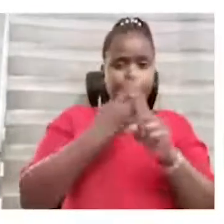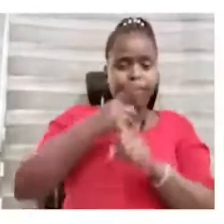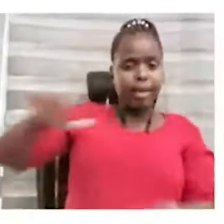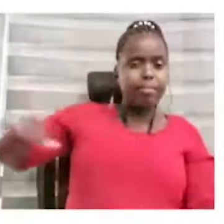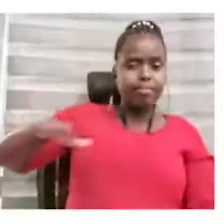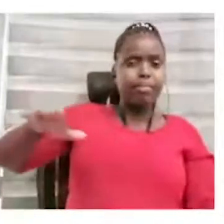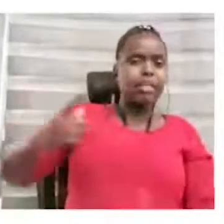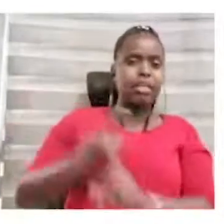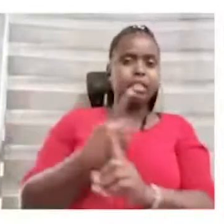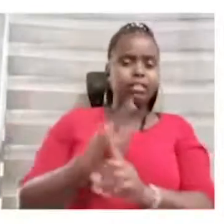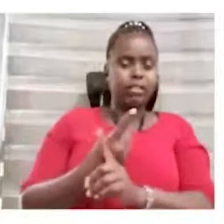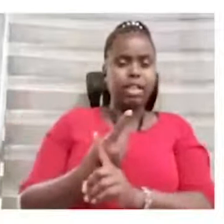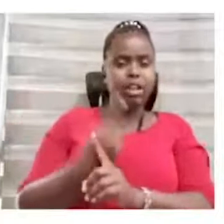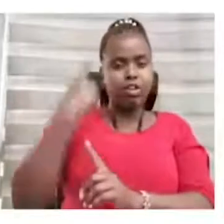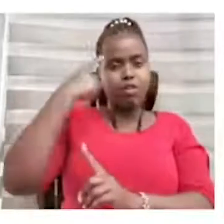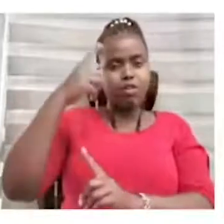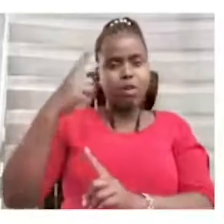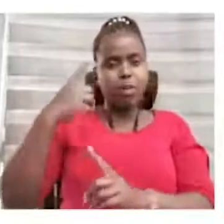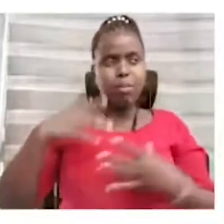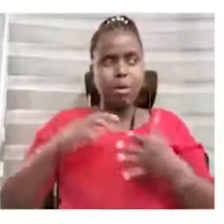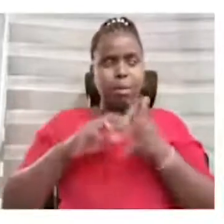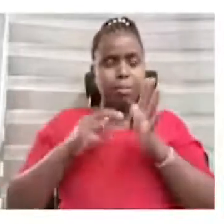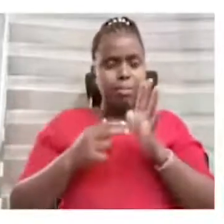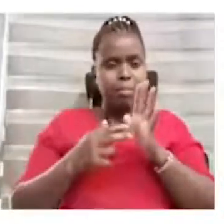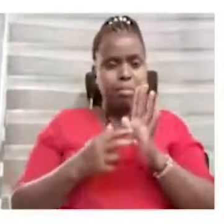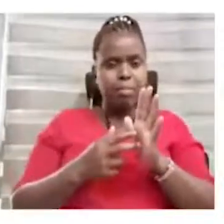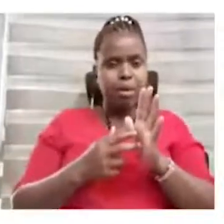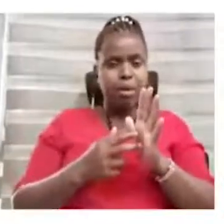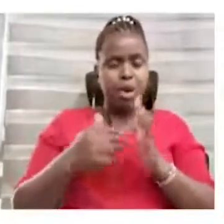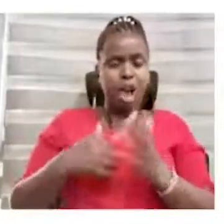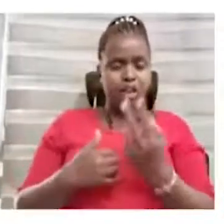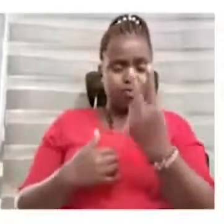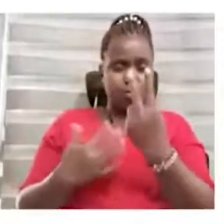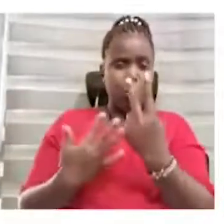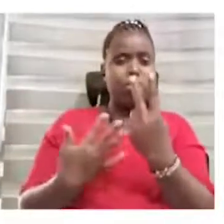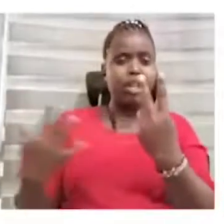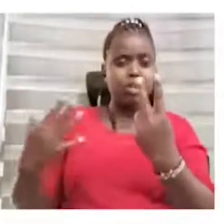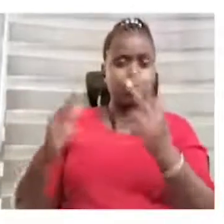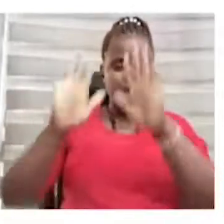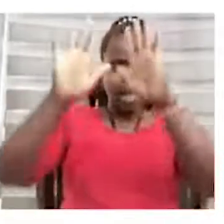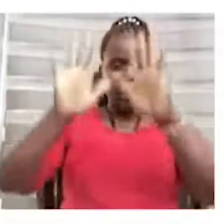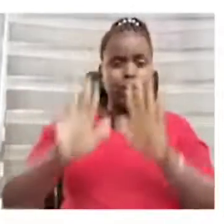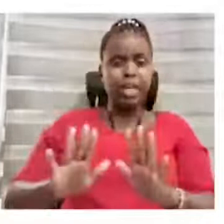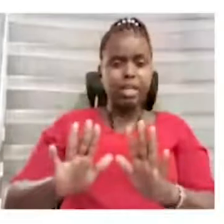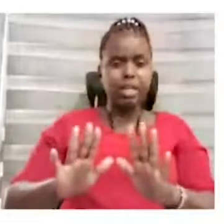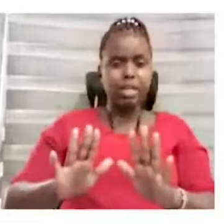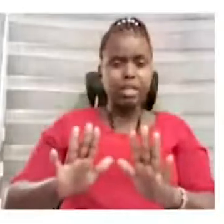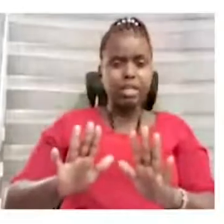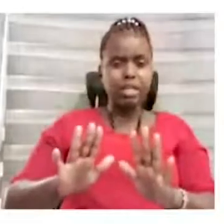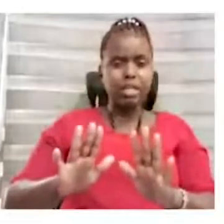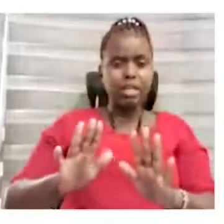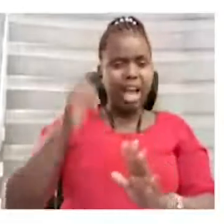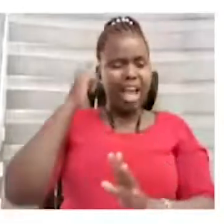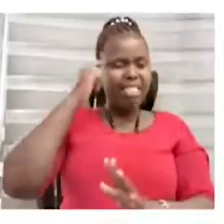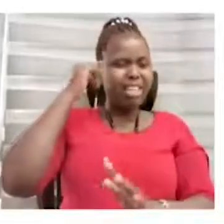the world, because otherwise you just don't build things that are useful or relevant for users. I think the last thing I'd say